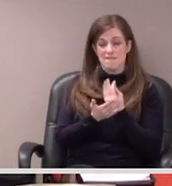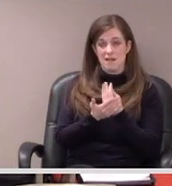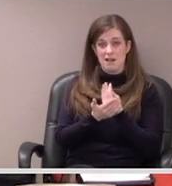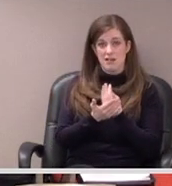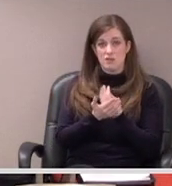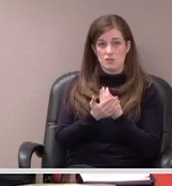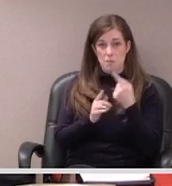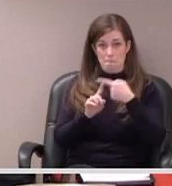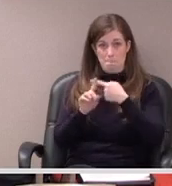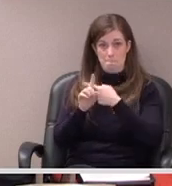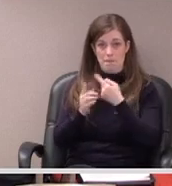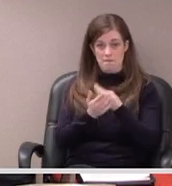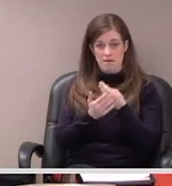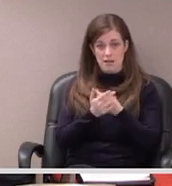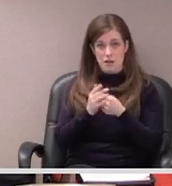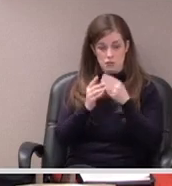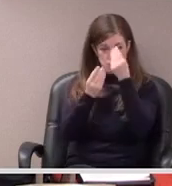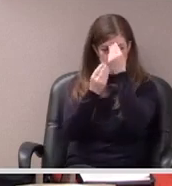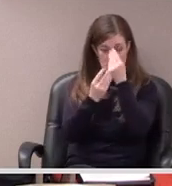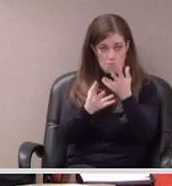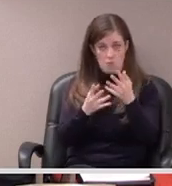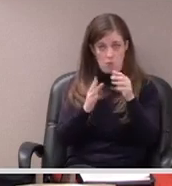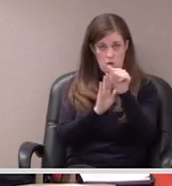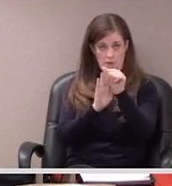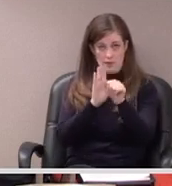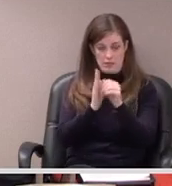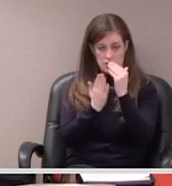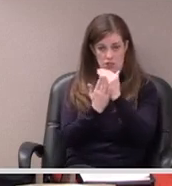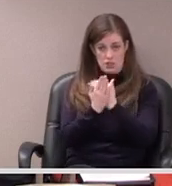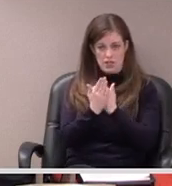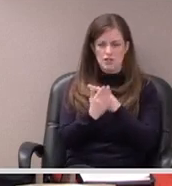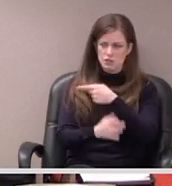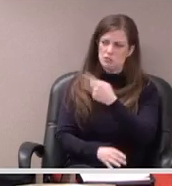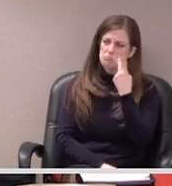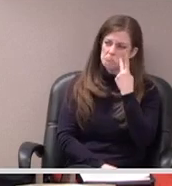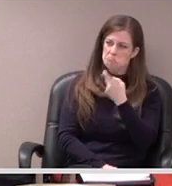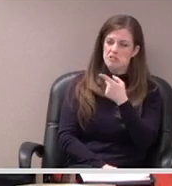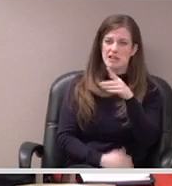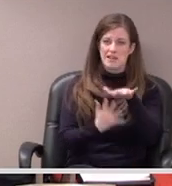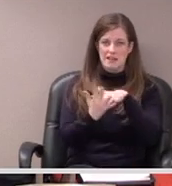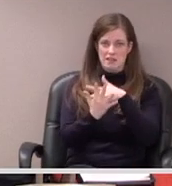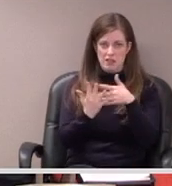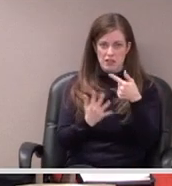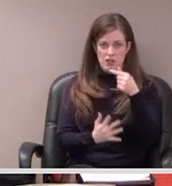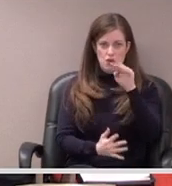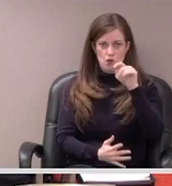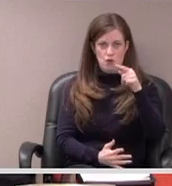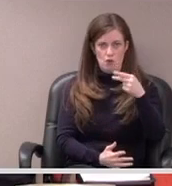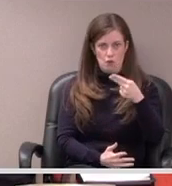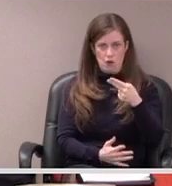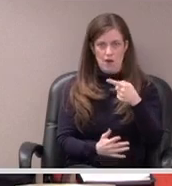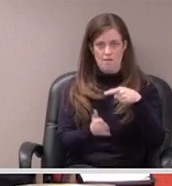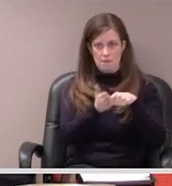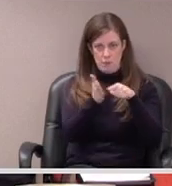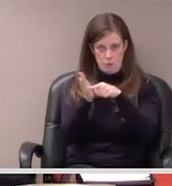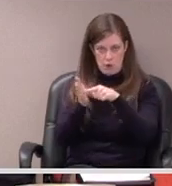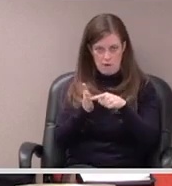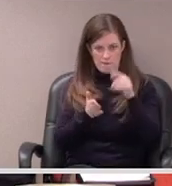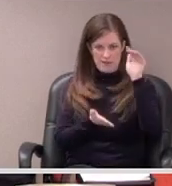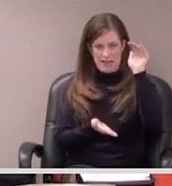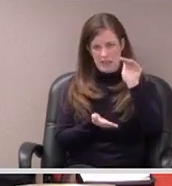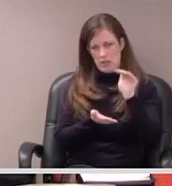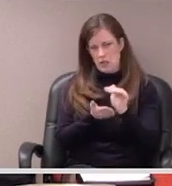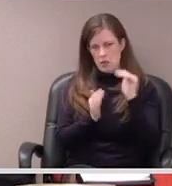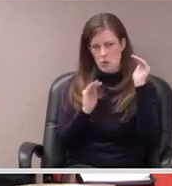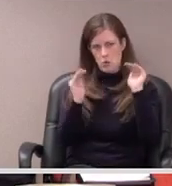the monthly financial report that is on the agenda, you will see that the graph of the revenues is a little lower